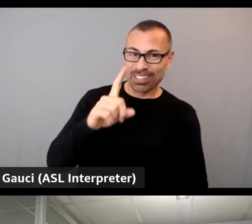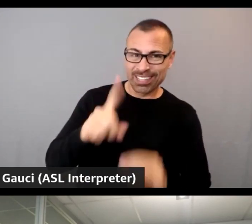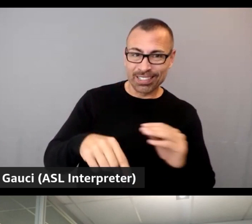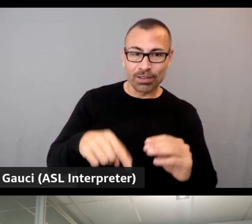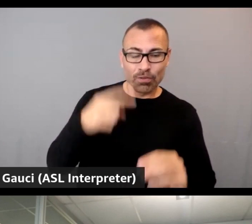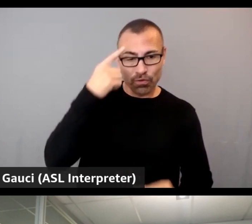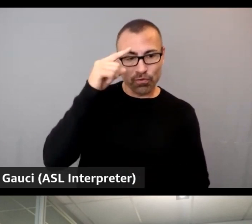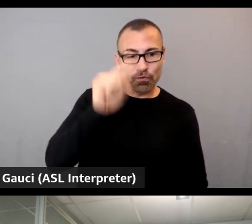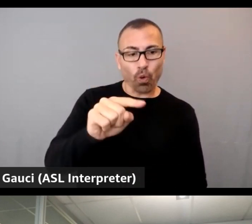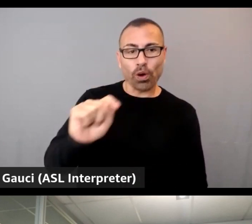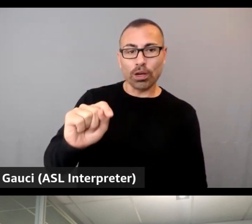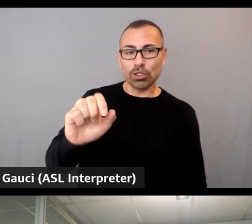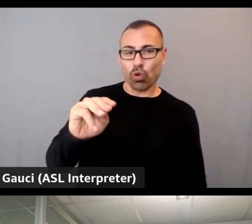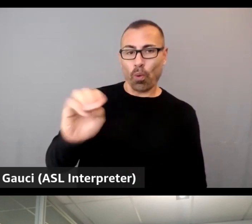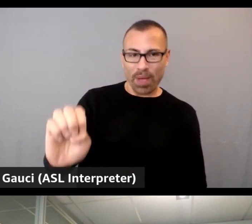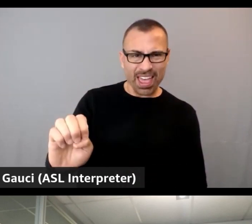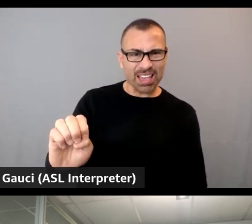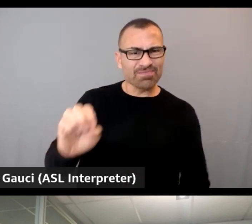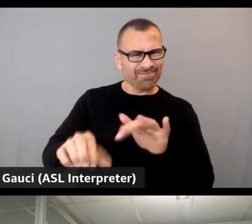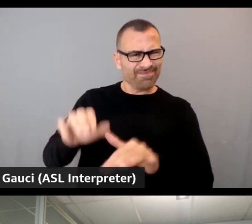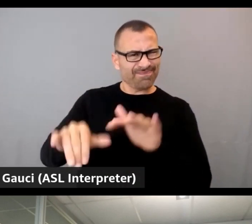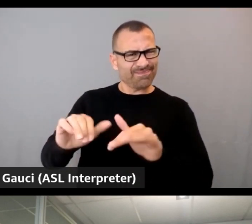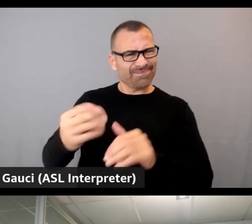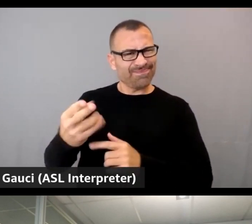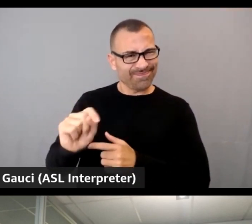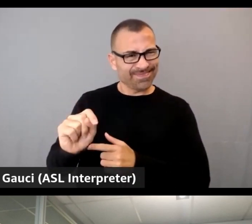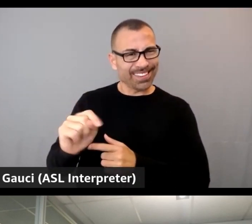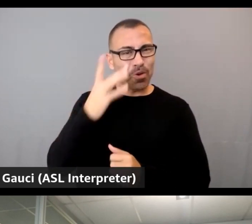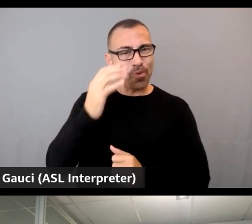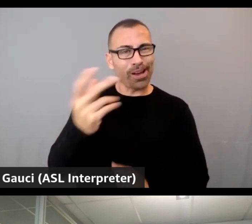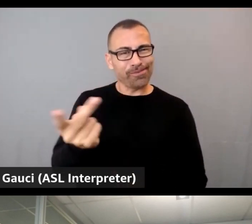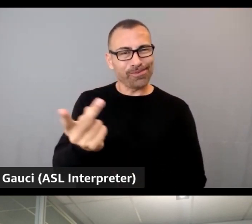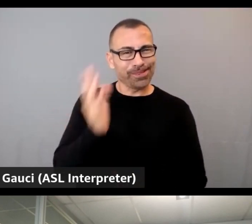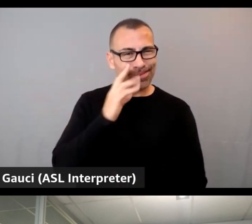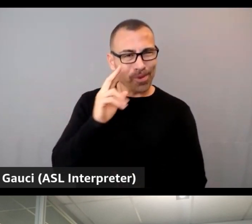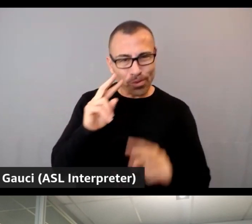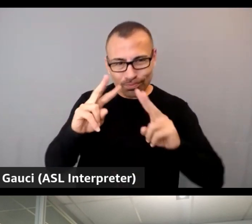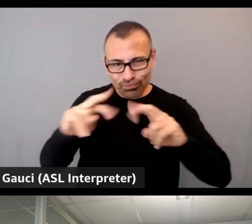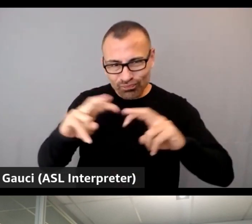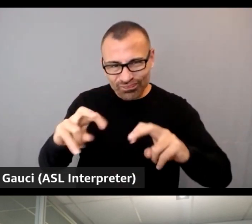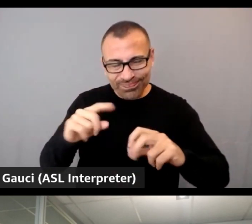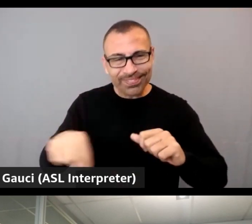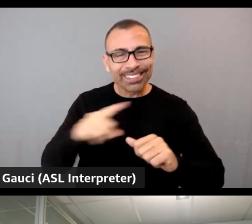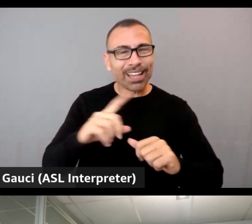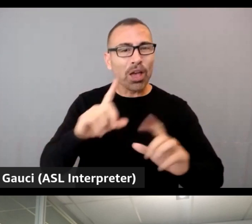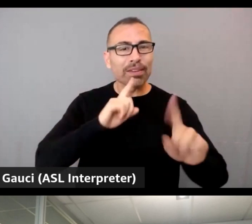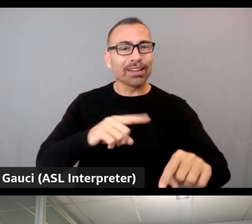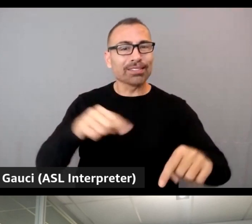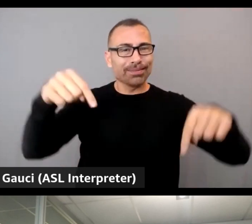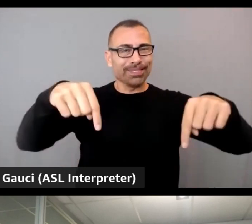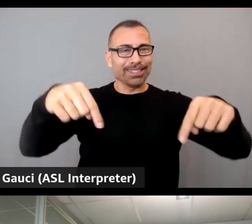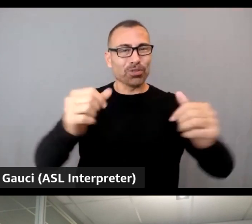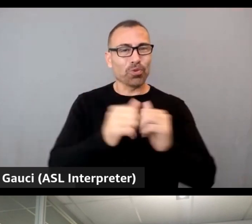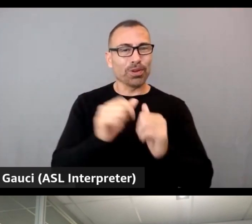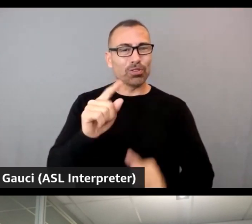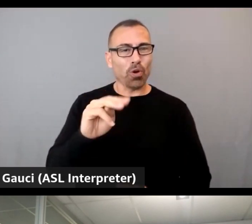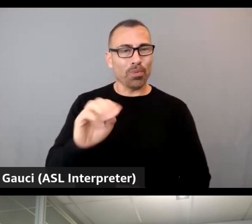here looking at the chat, and we're going to address them to Tomei here, expert on Glue.